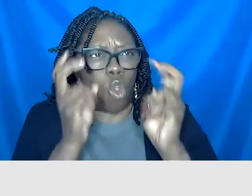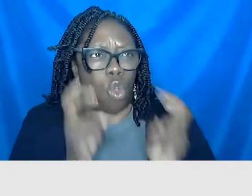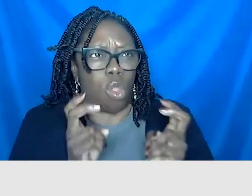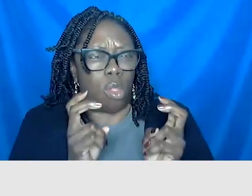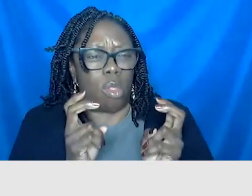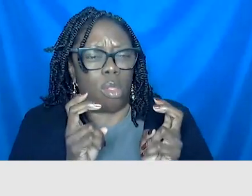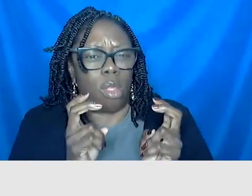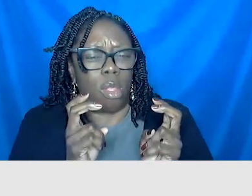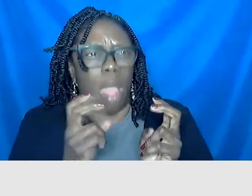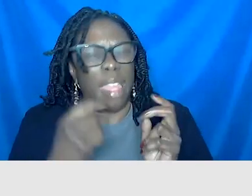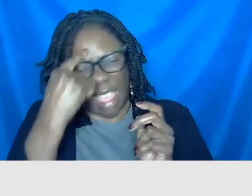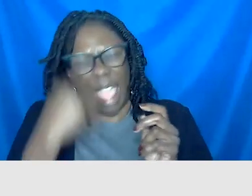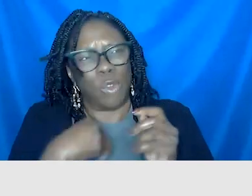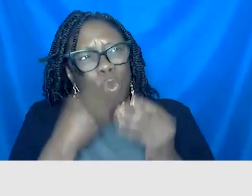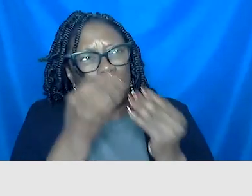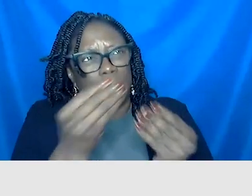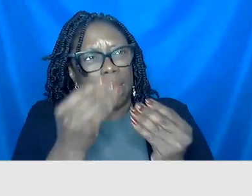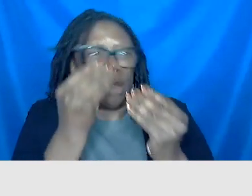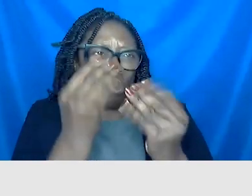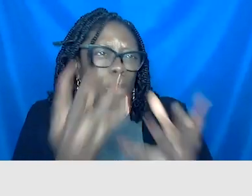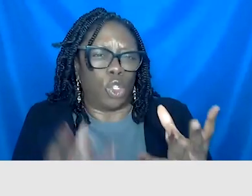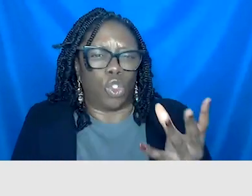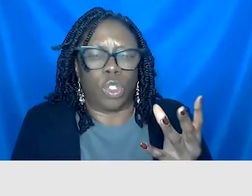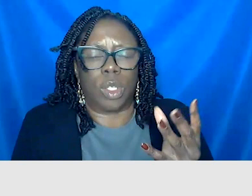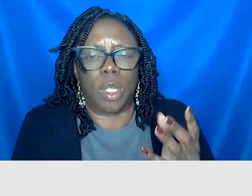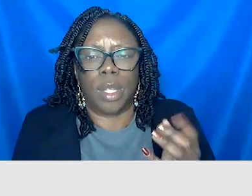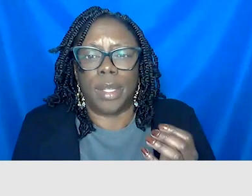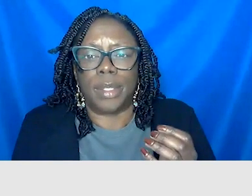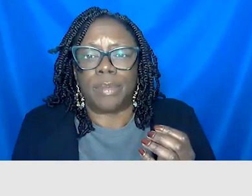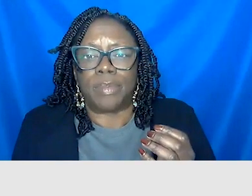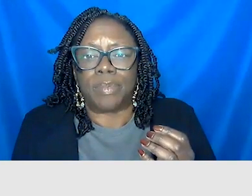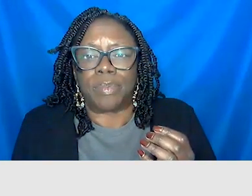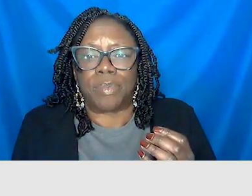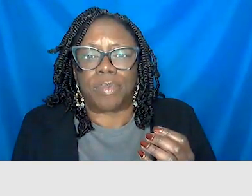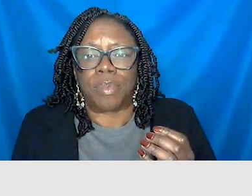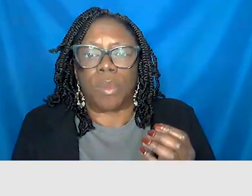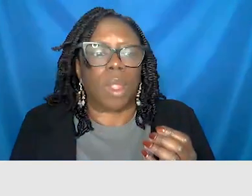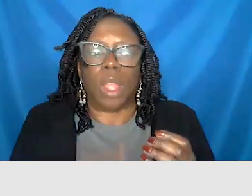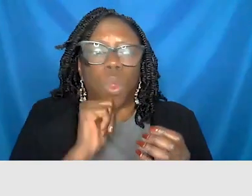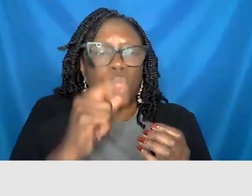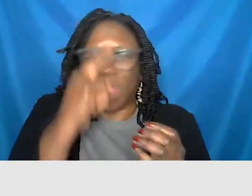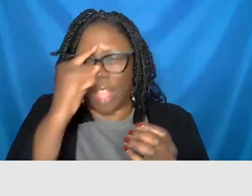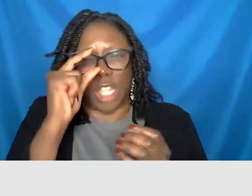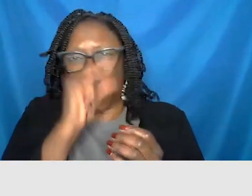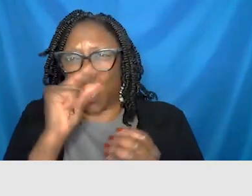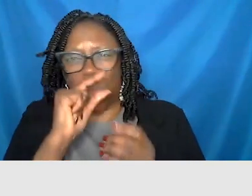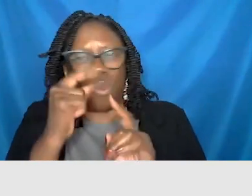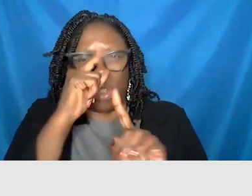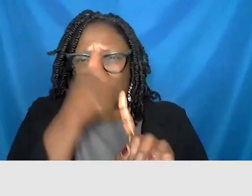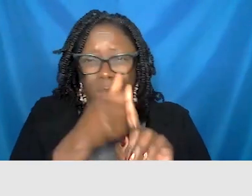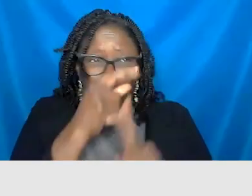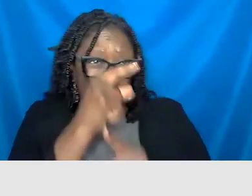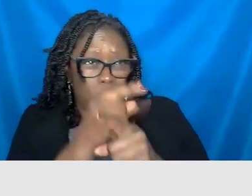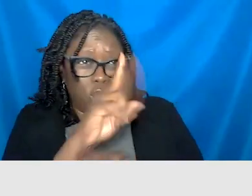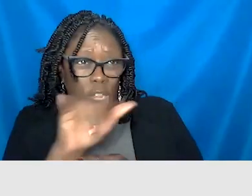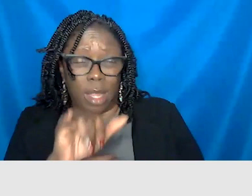And I would have to feed it that information. It's not, I don't believe it's like Google where it can do searches. Is that right, Jay? Well, and to be